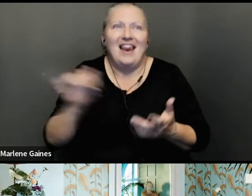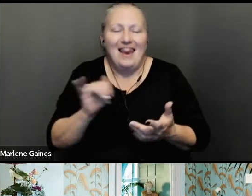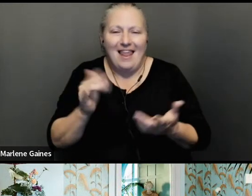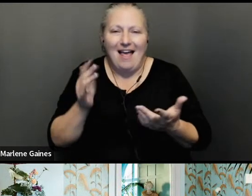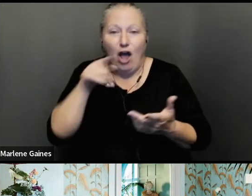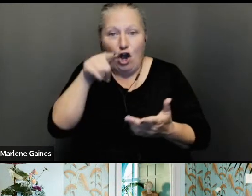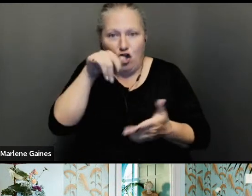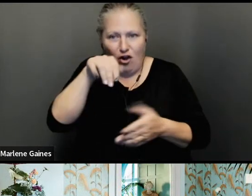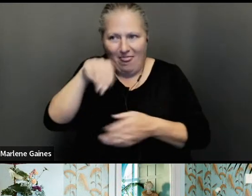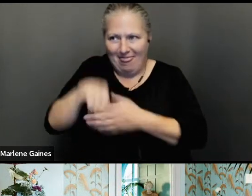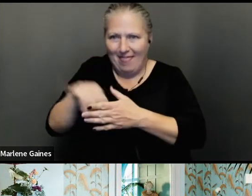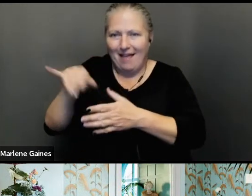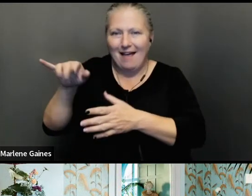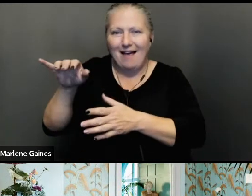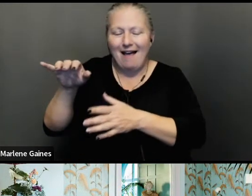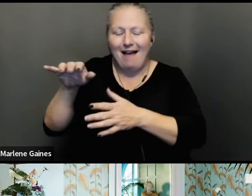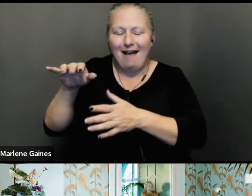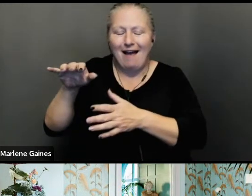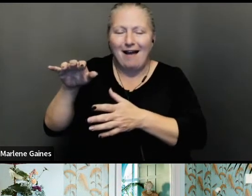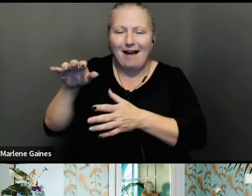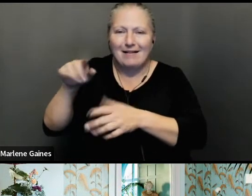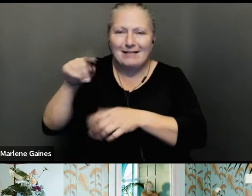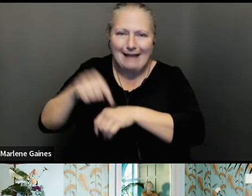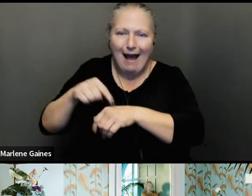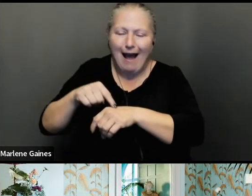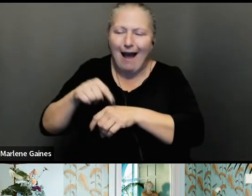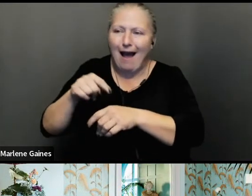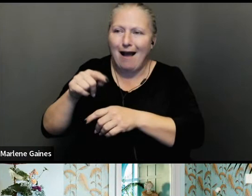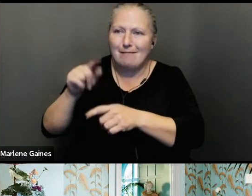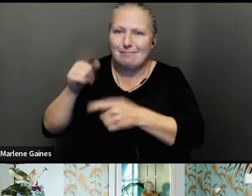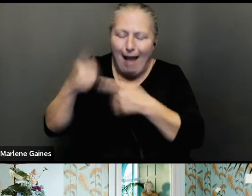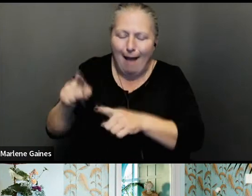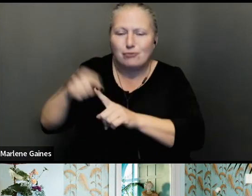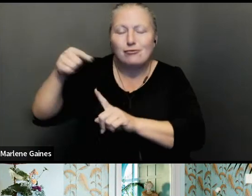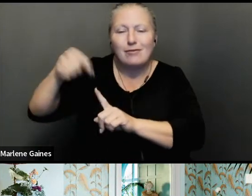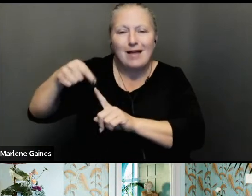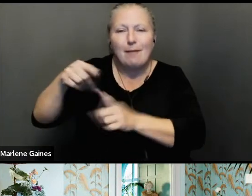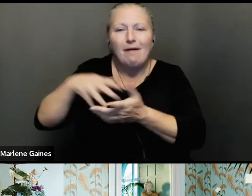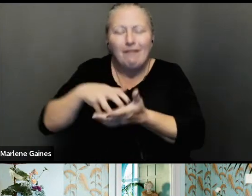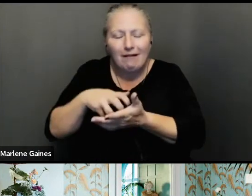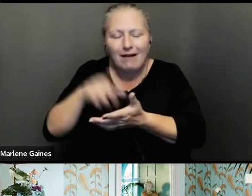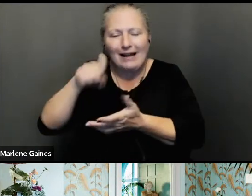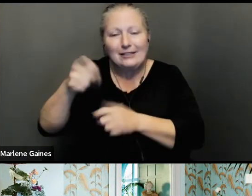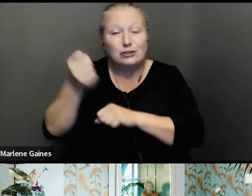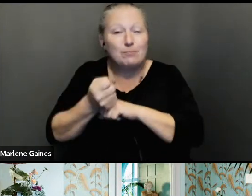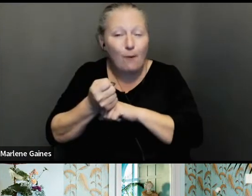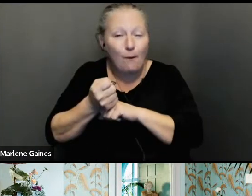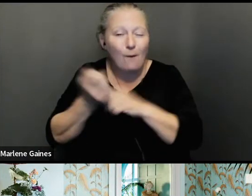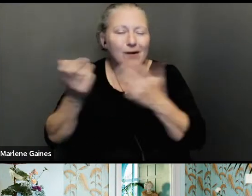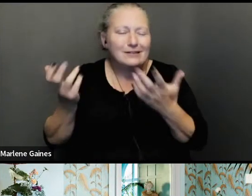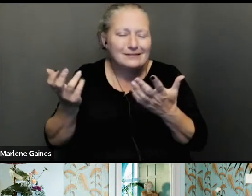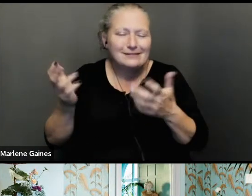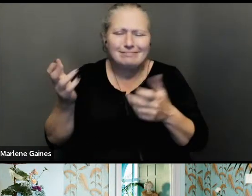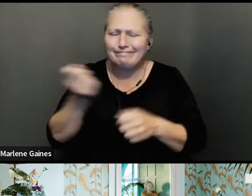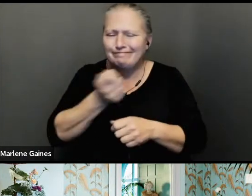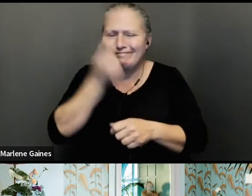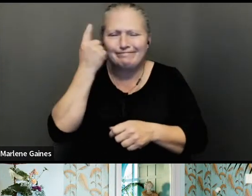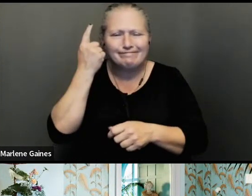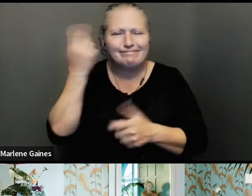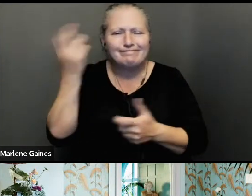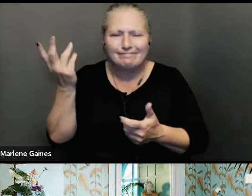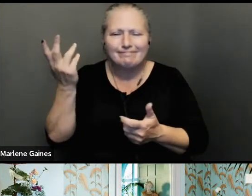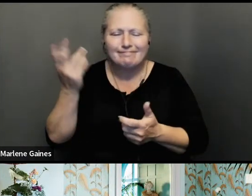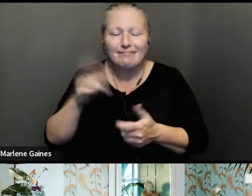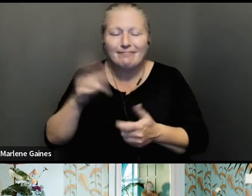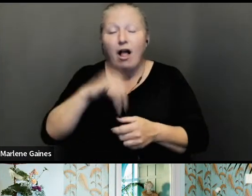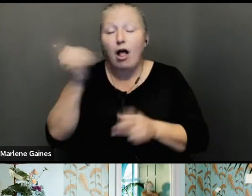that space of vulnerability, and you need support. I completely understand that. And then others